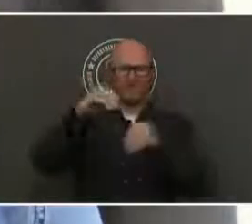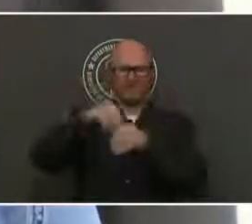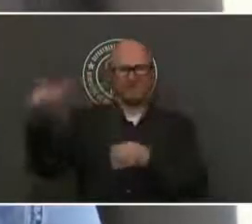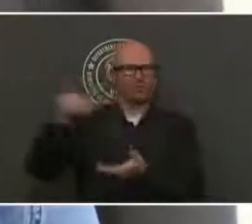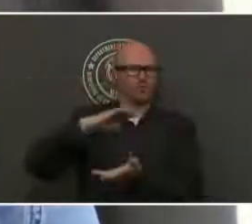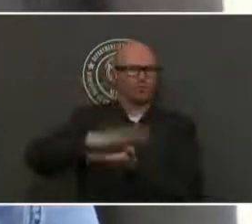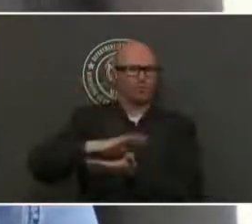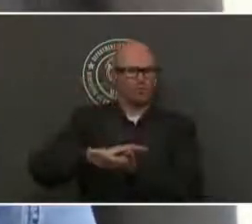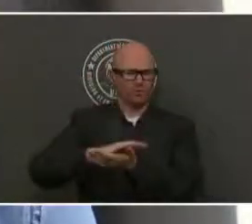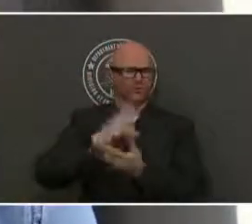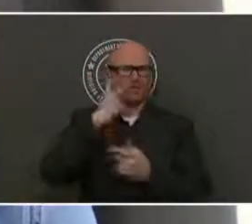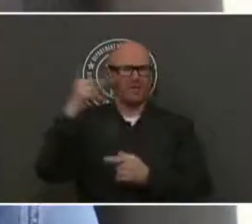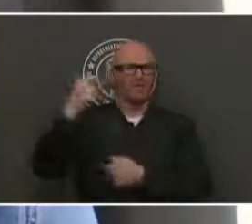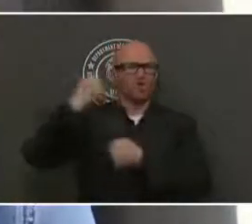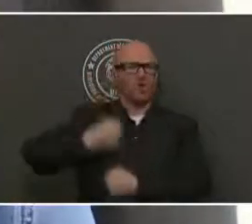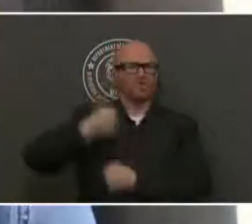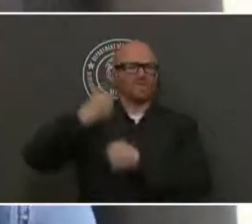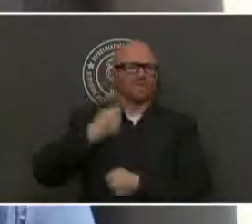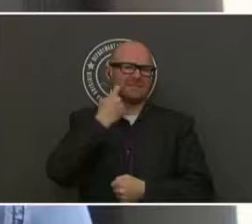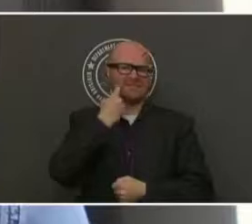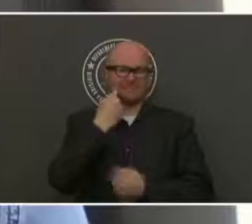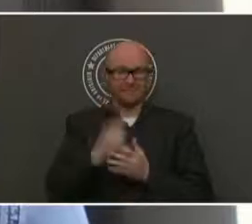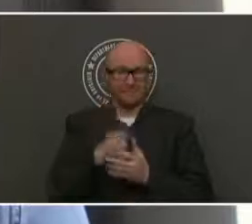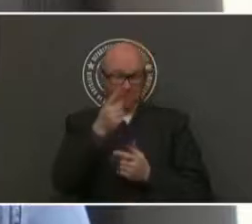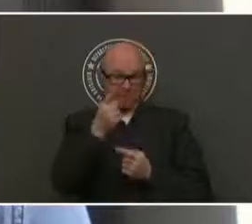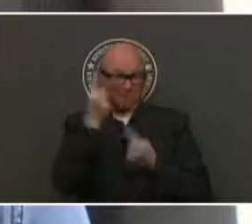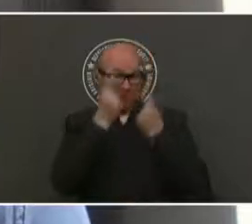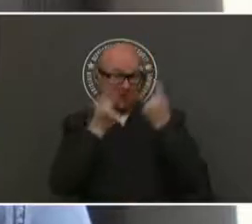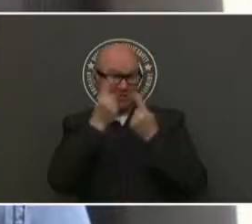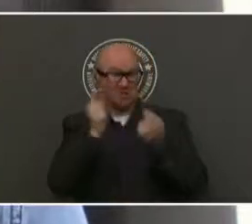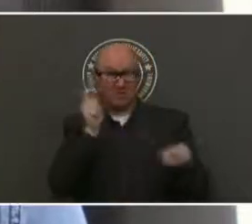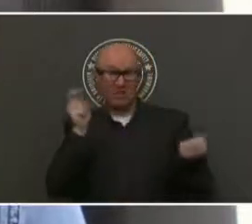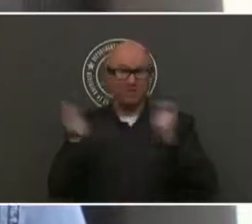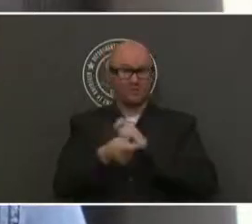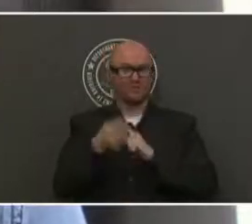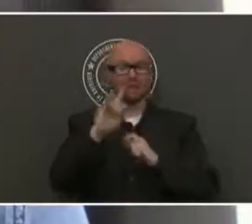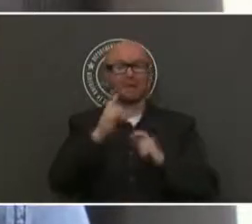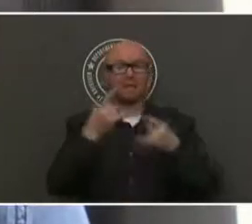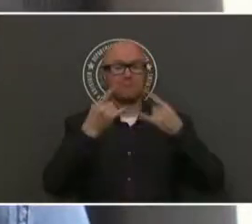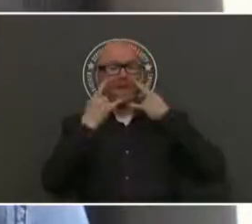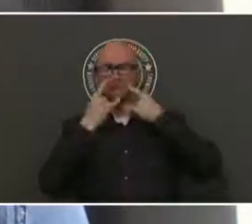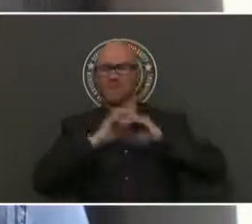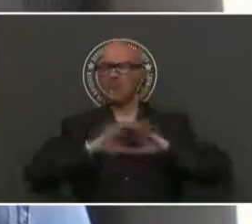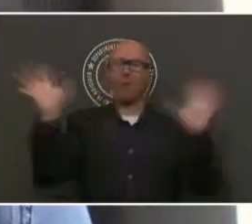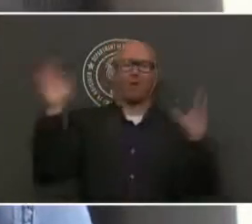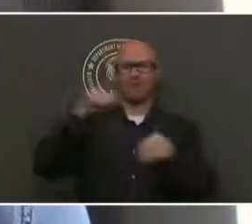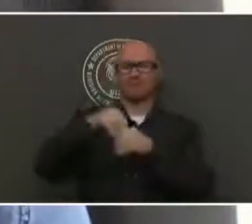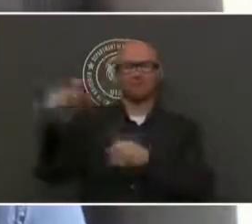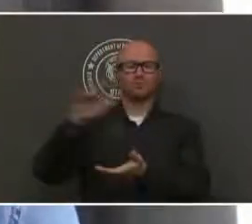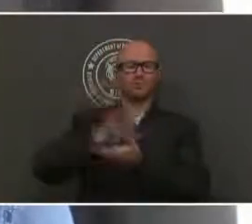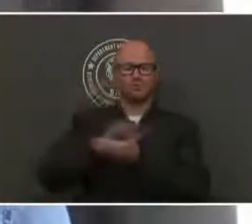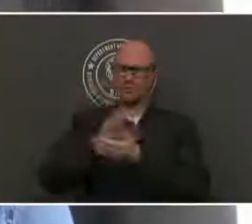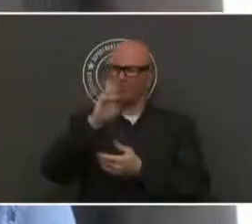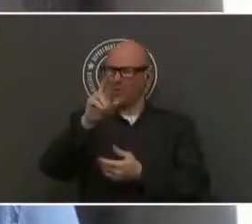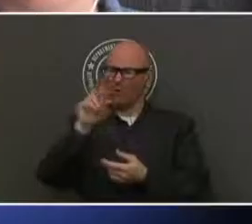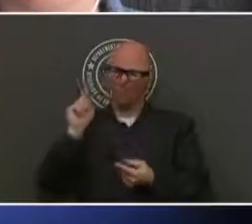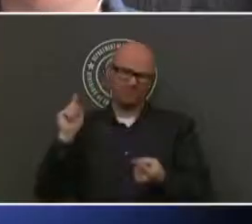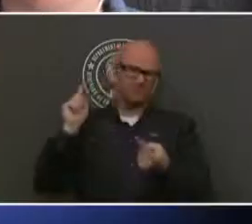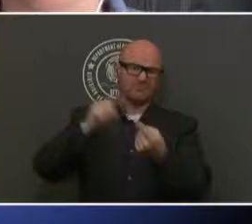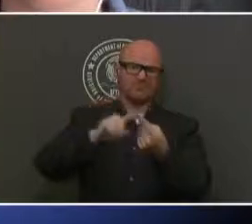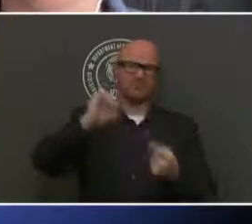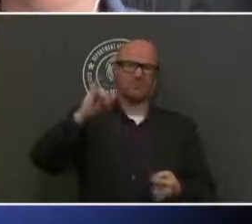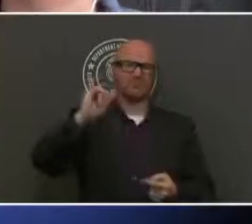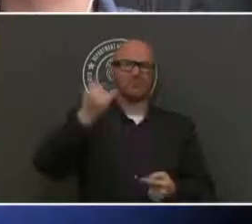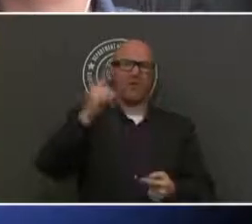if you're considering changing that date, or if you expect to stick with that until the July 1st deadline. Yeah,